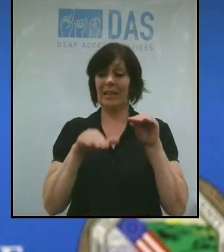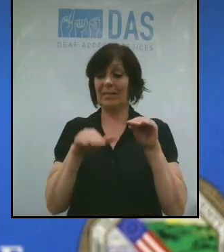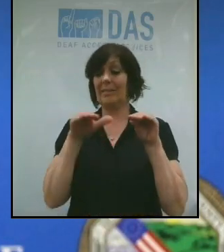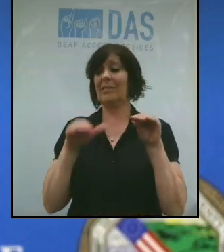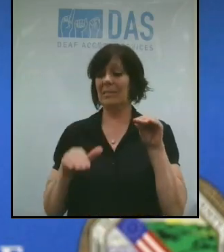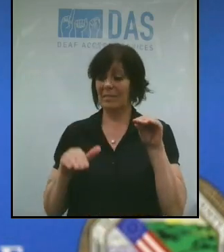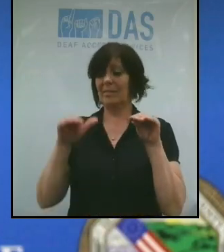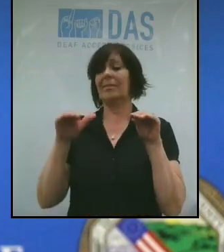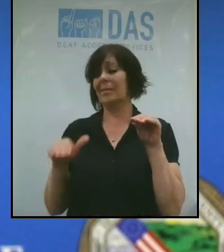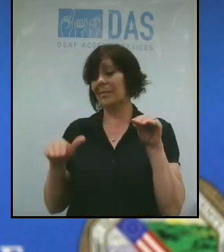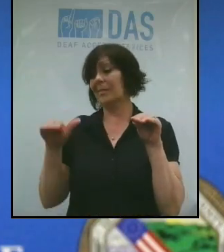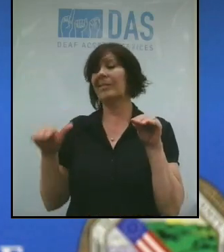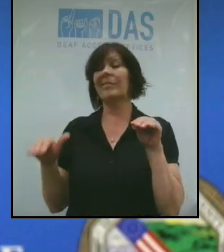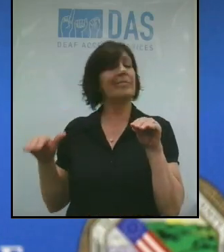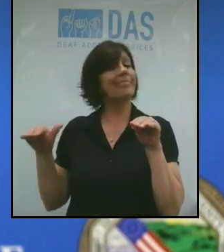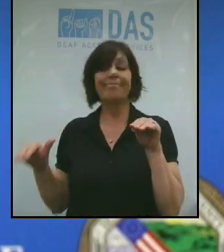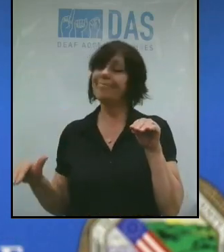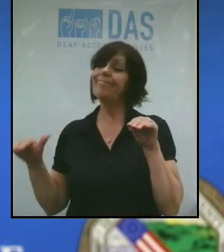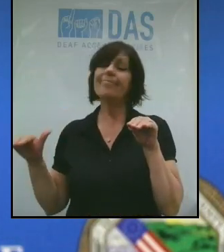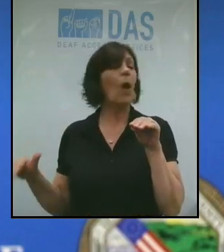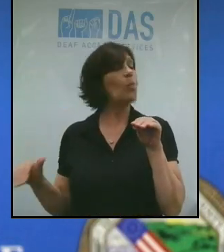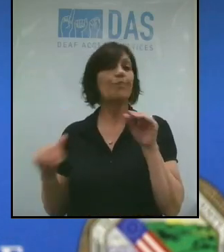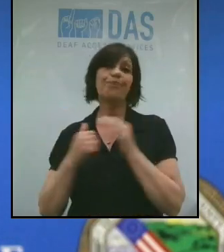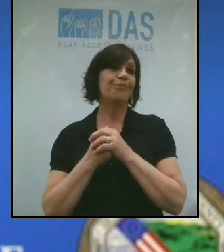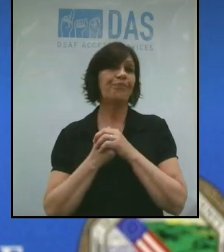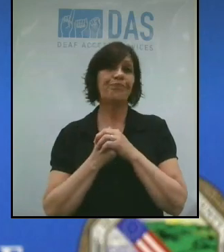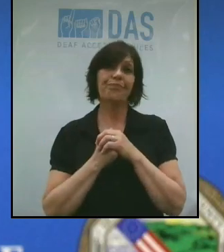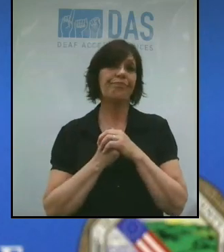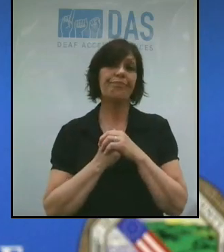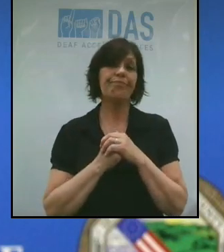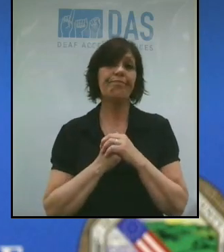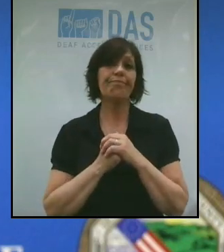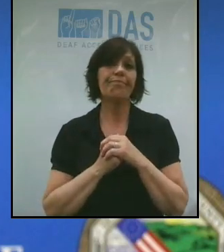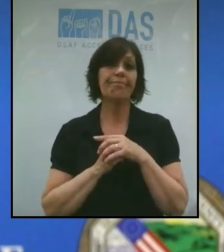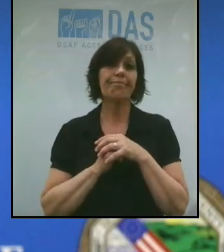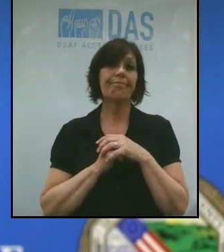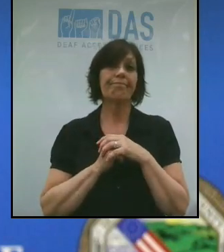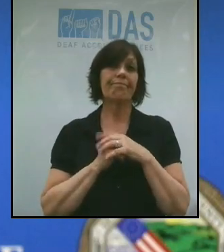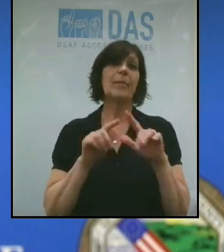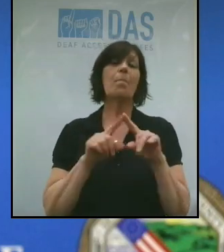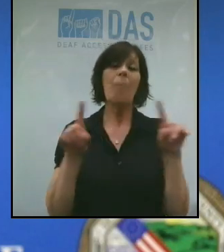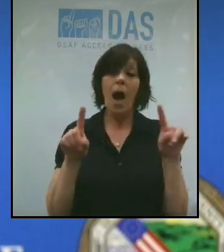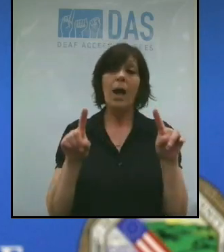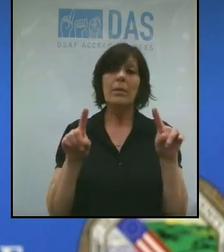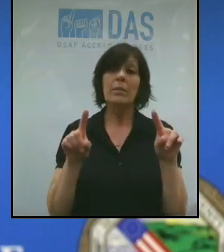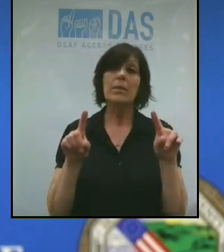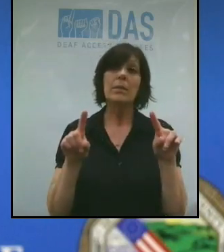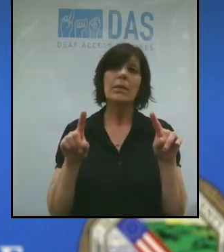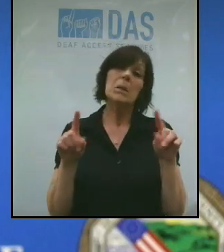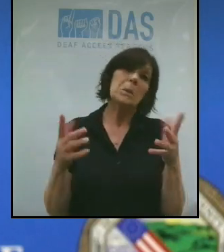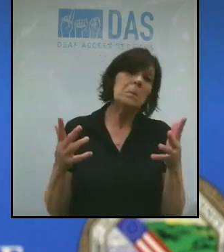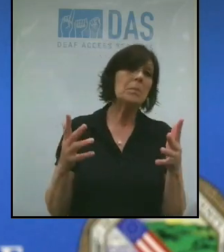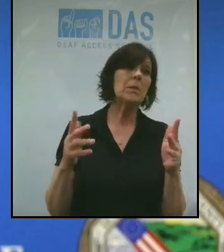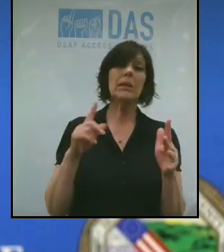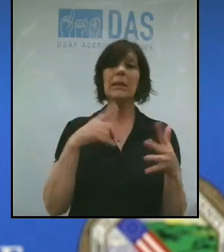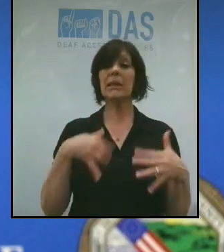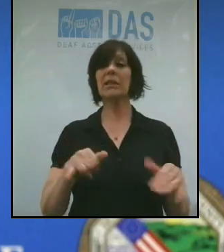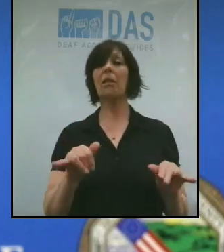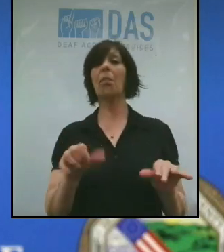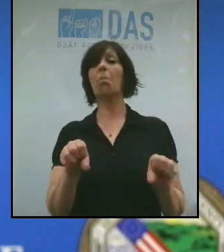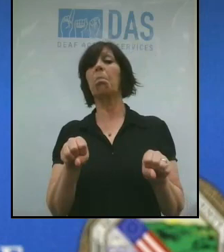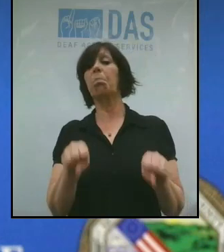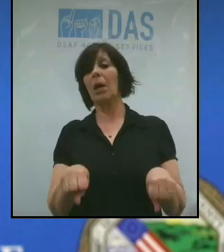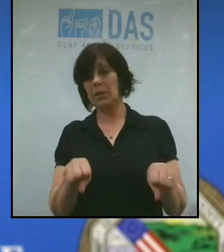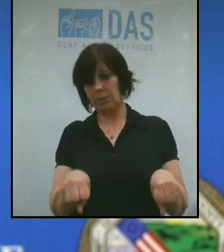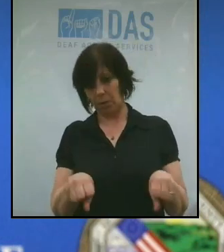down, up, down, on the deaths as well as hospitalizations, then it's going to be tough. But mathematically, we are not eliminated.